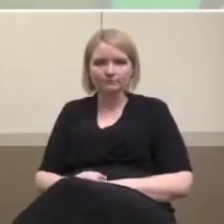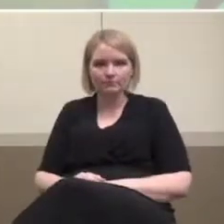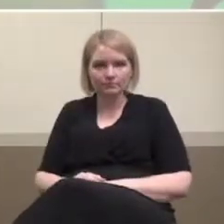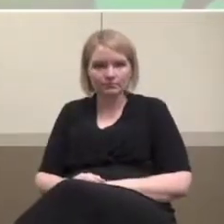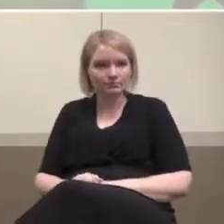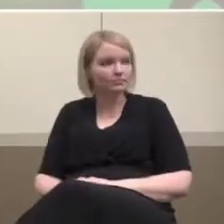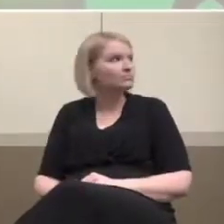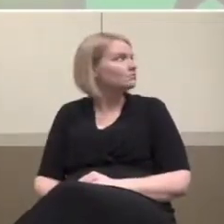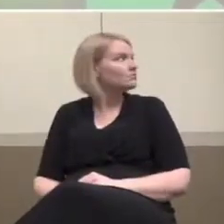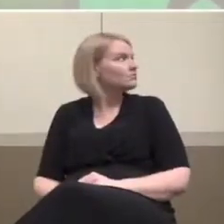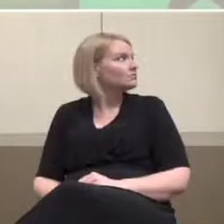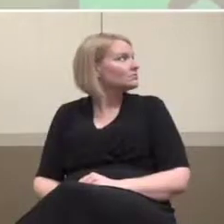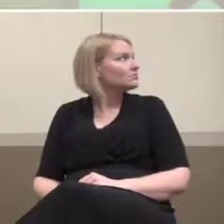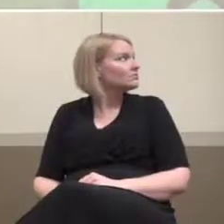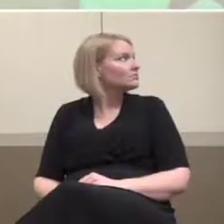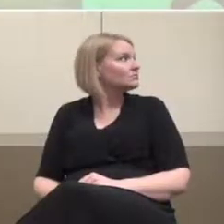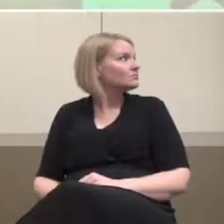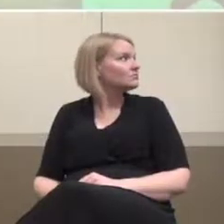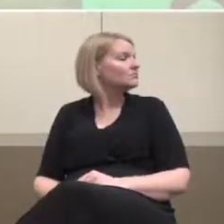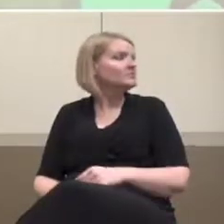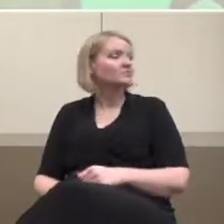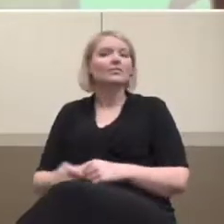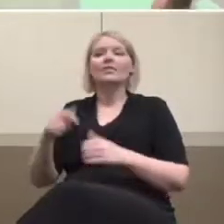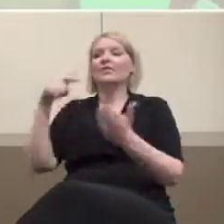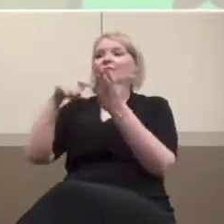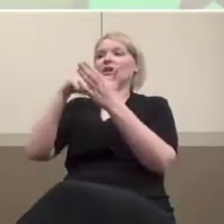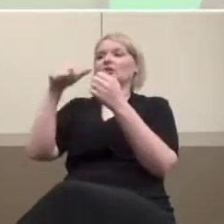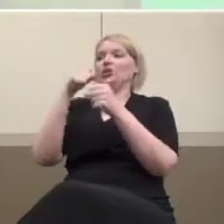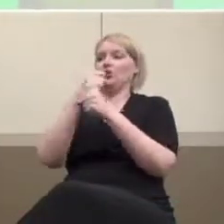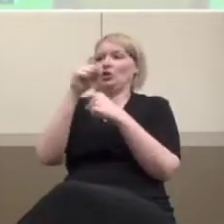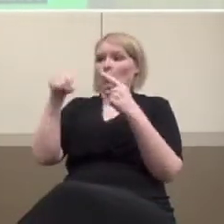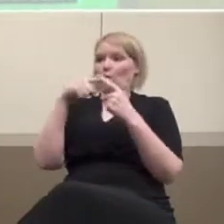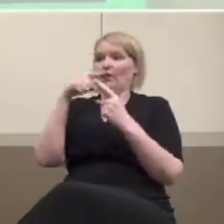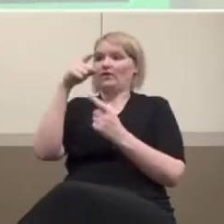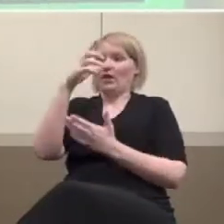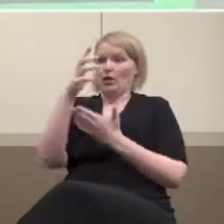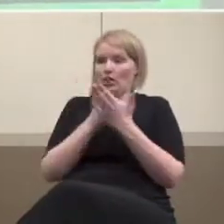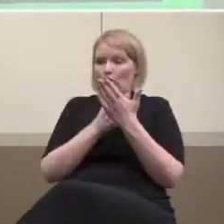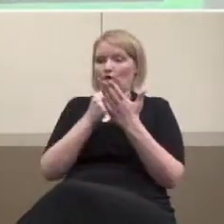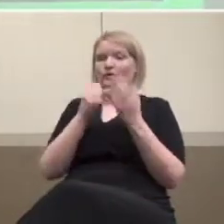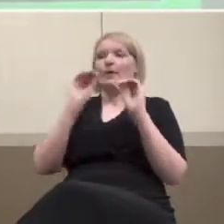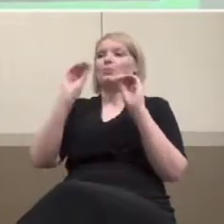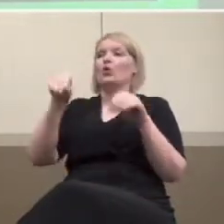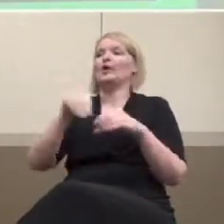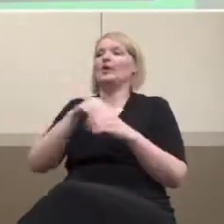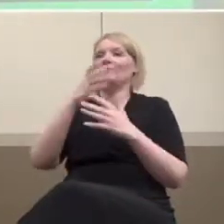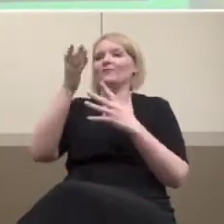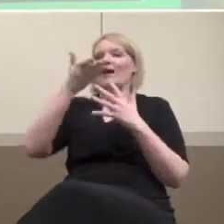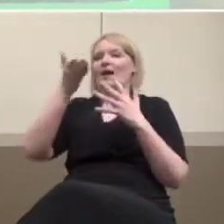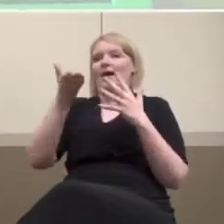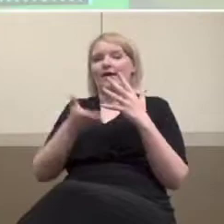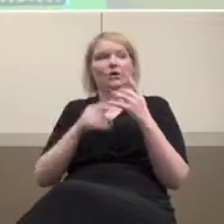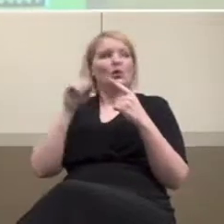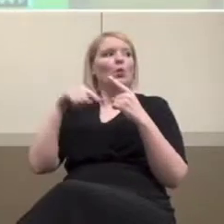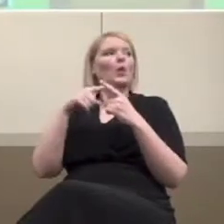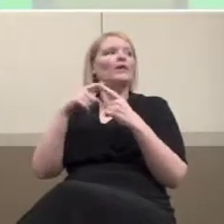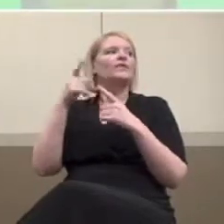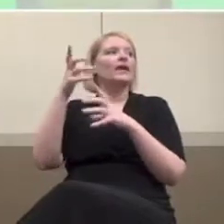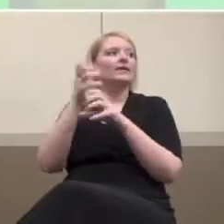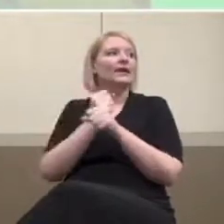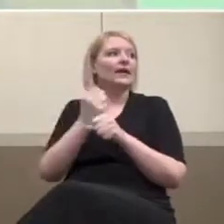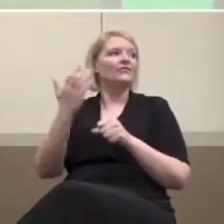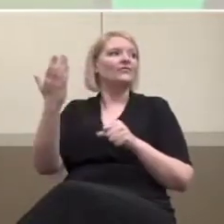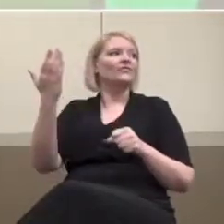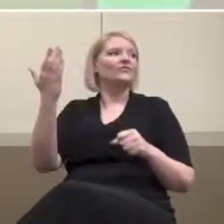This year, when the students earn them, they put them up in this file thing. And when they get 15,